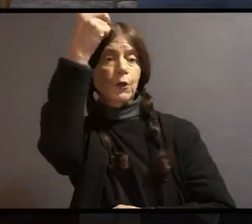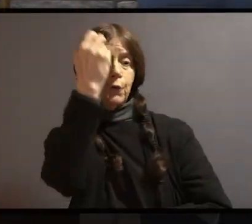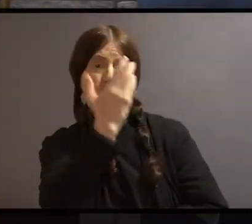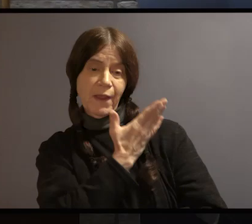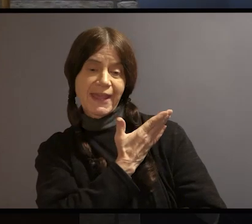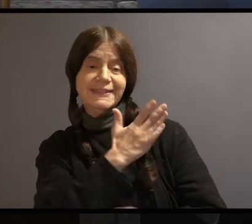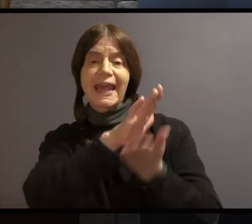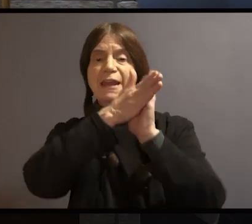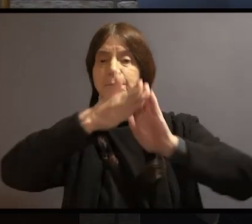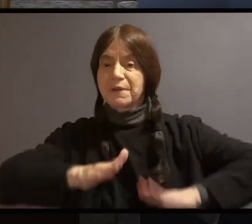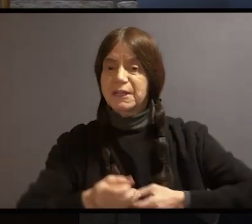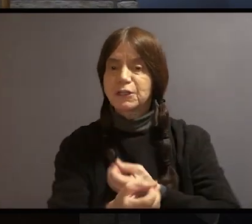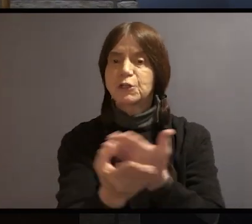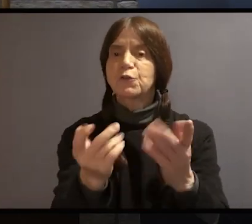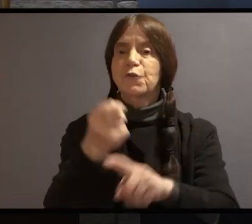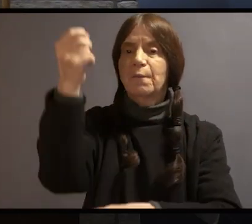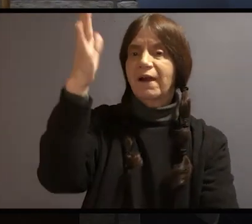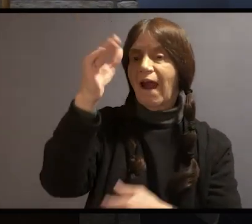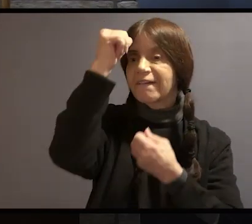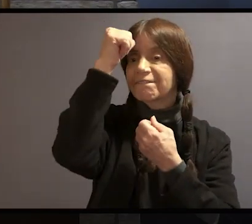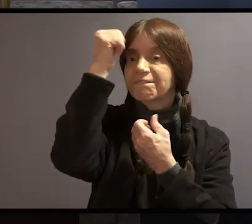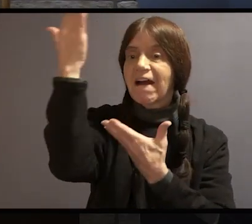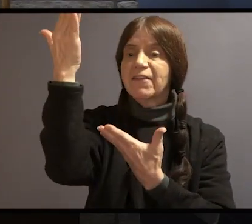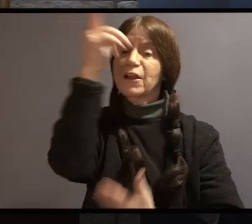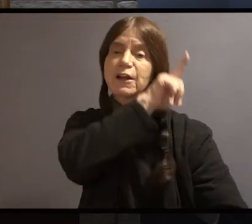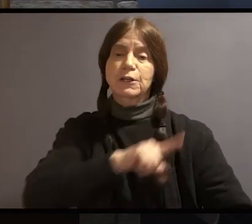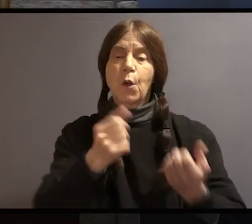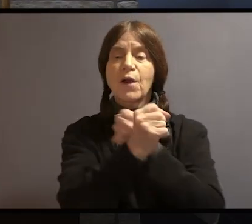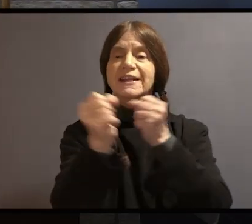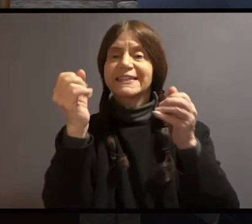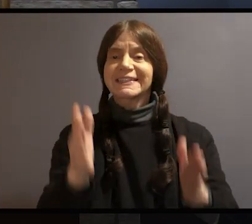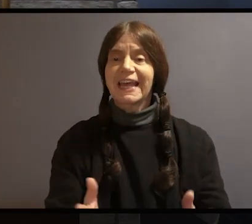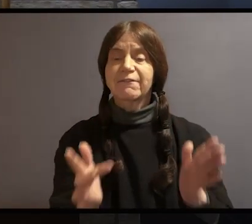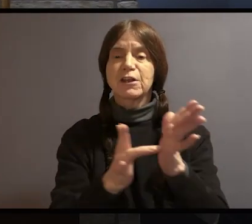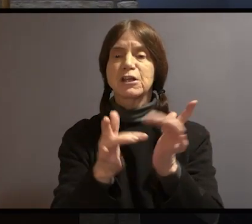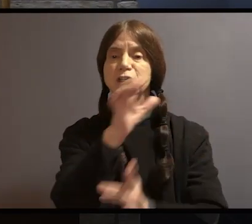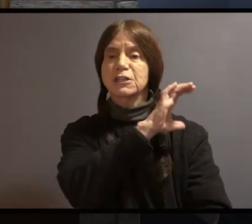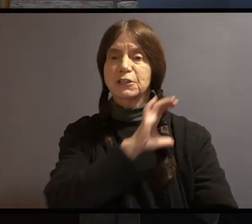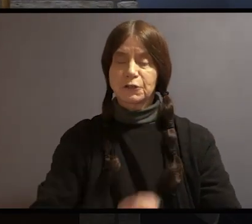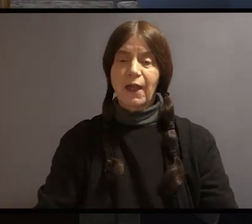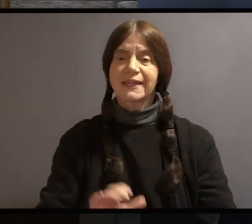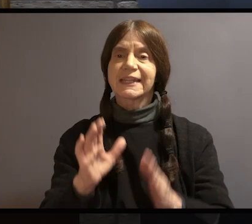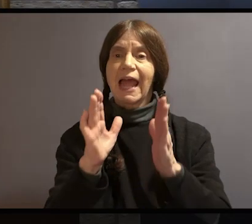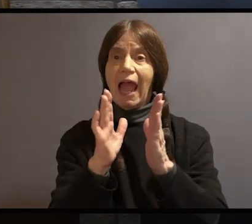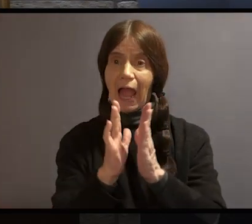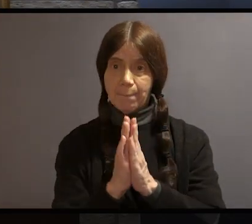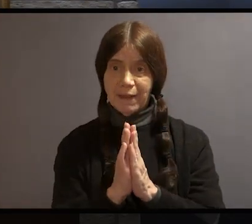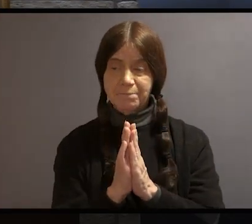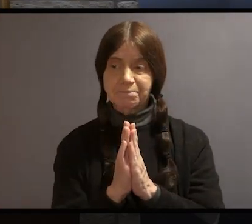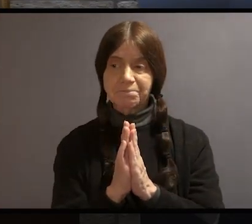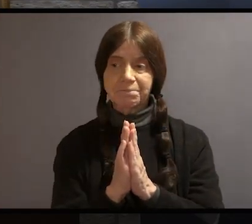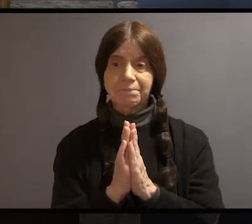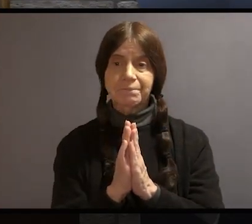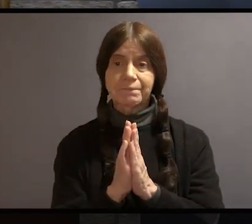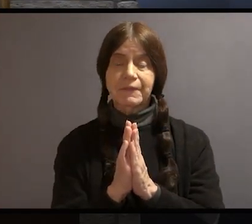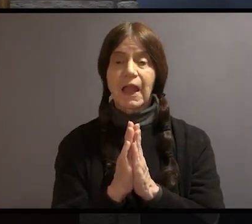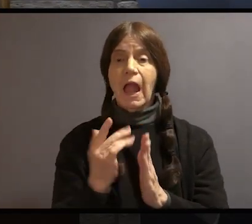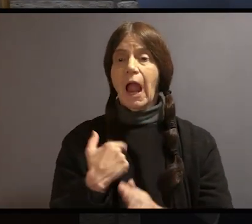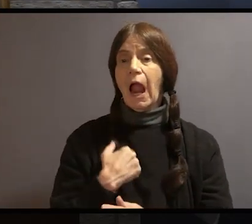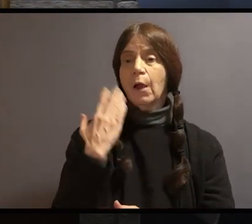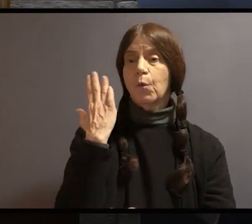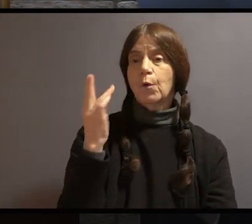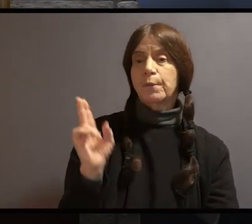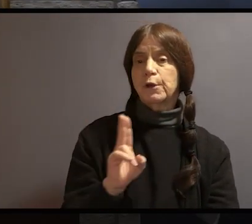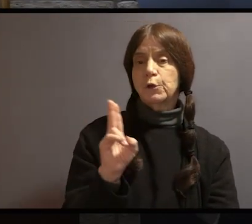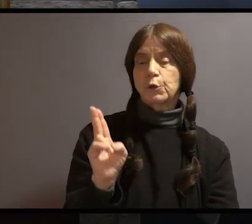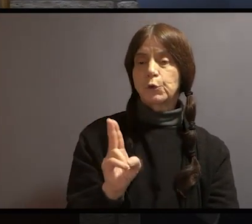Grace to you and peace from God the Father and from our Lord and Savior Jesus Christ. Amen. The text for